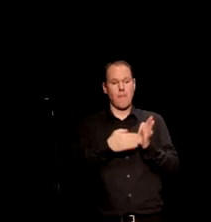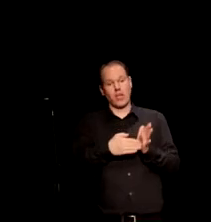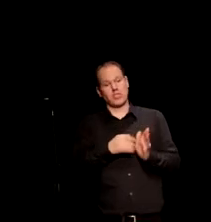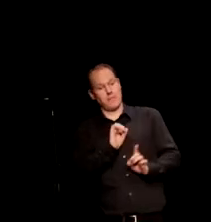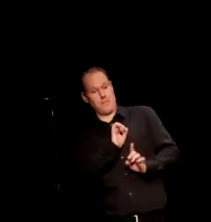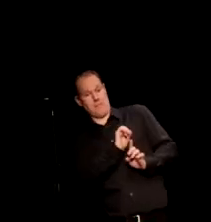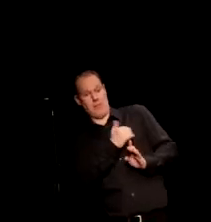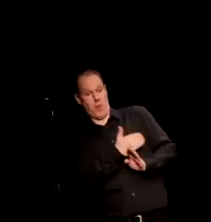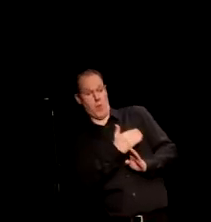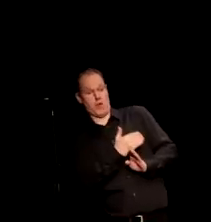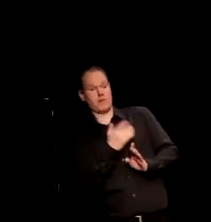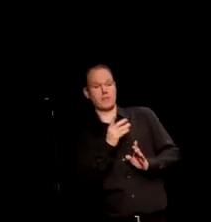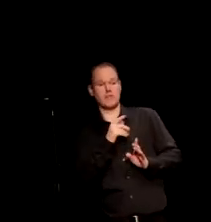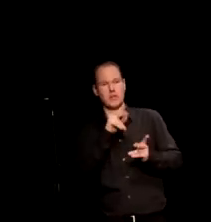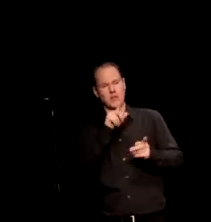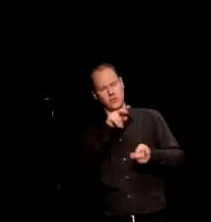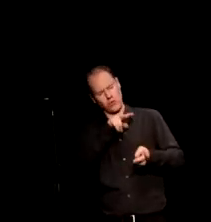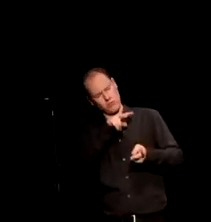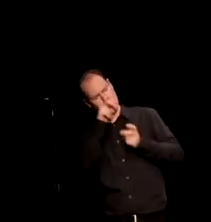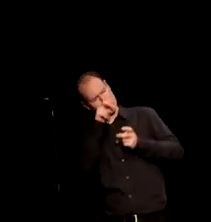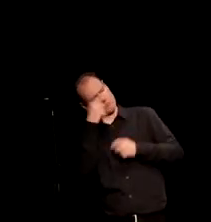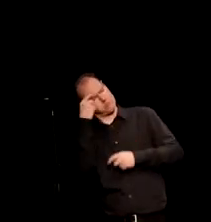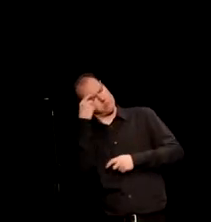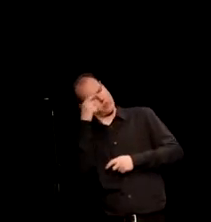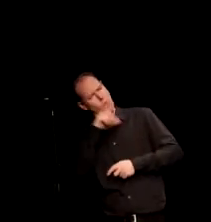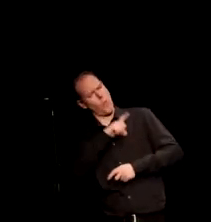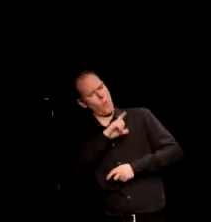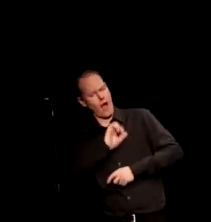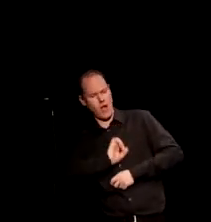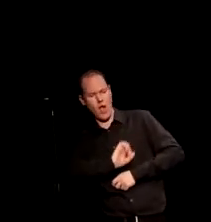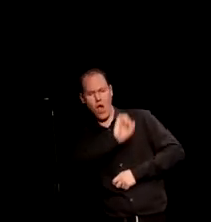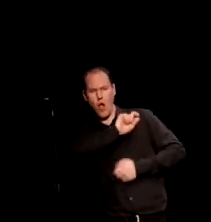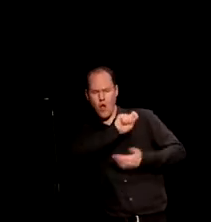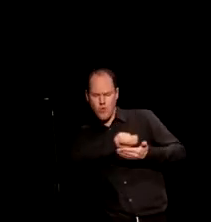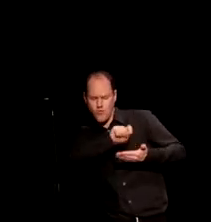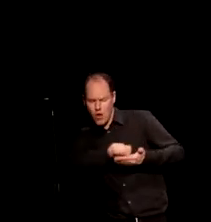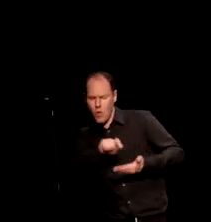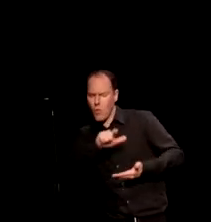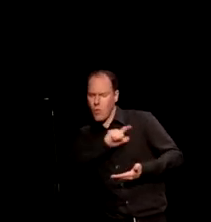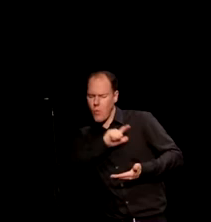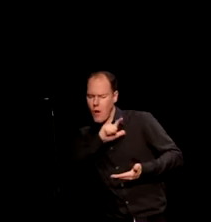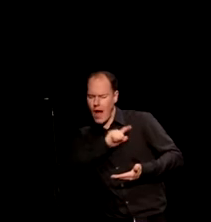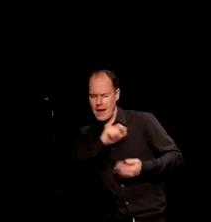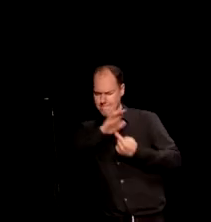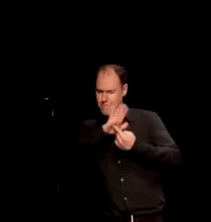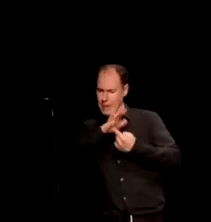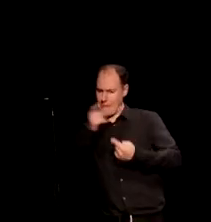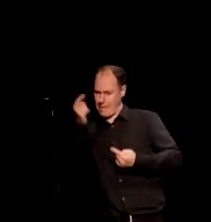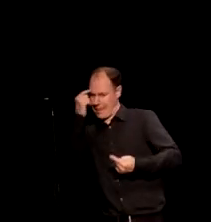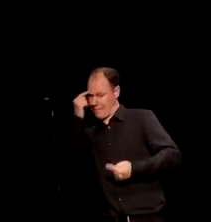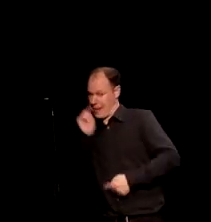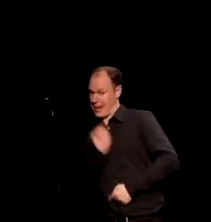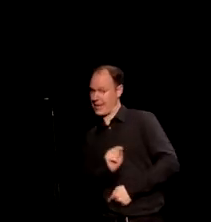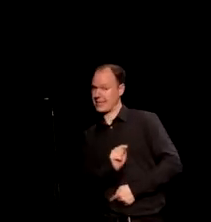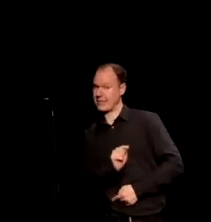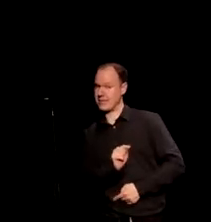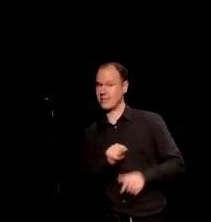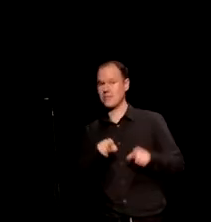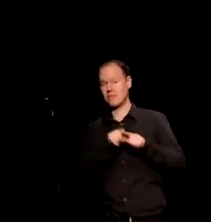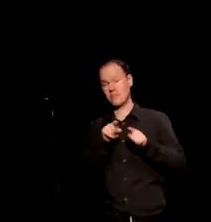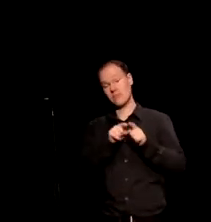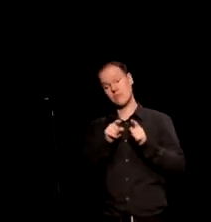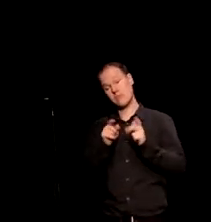kind of draw a bigger picture about why she would write that particular play that we presented, and also other